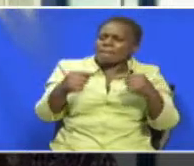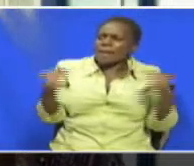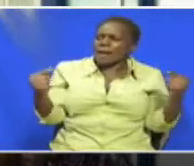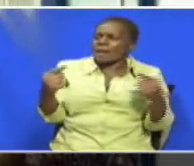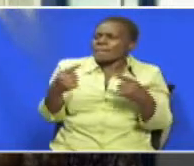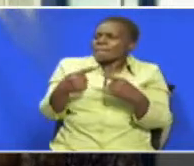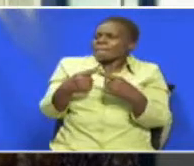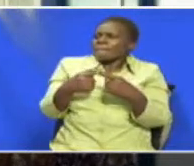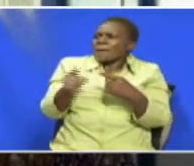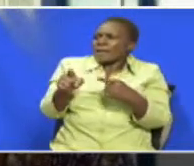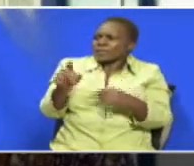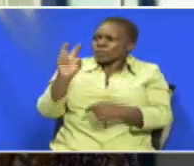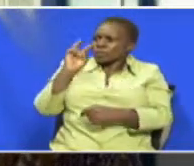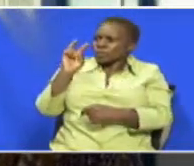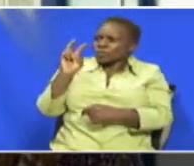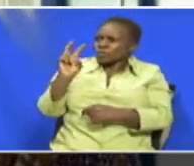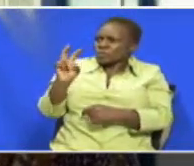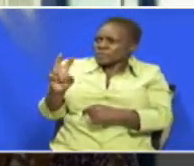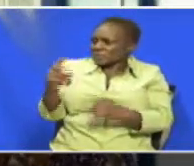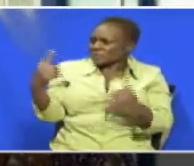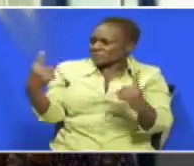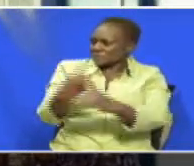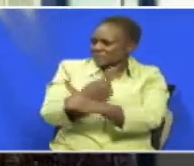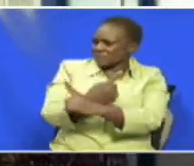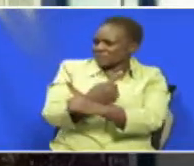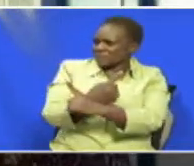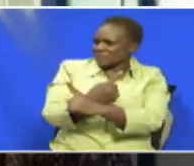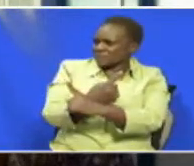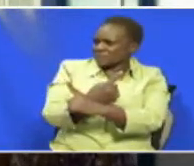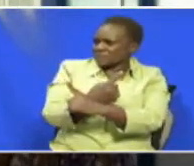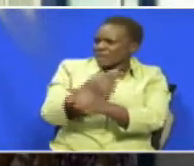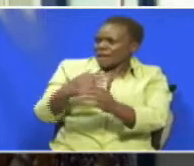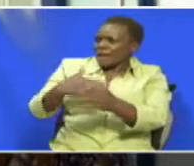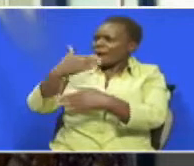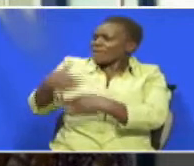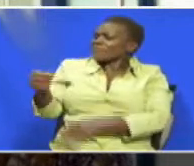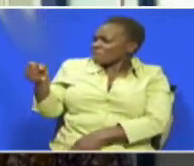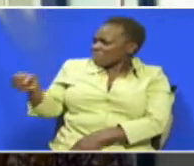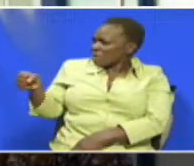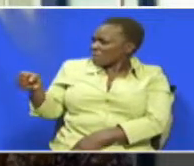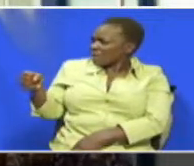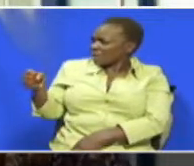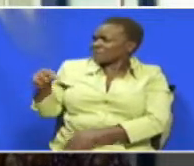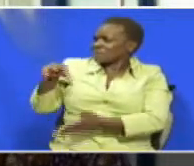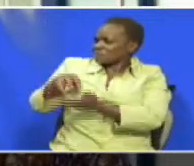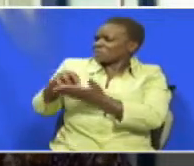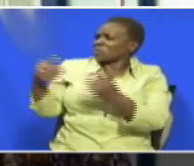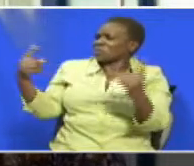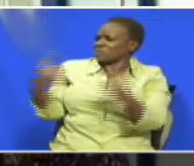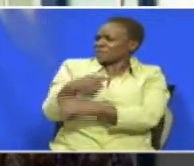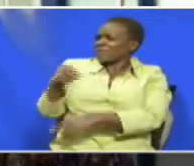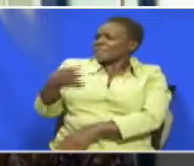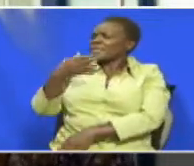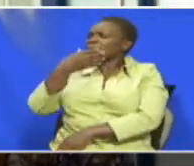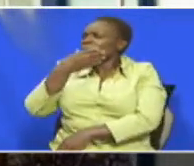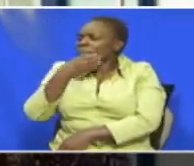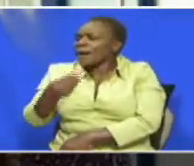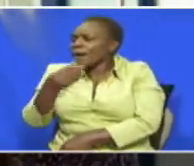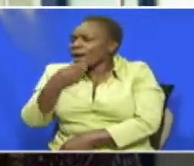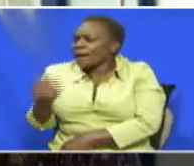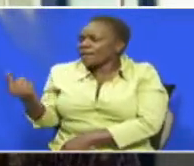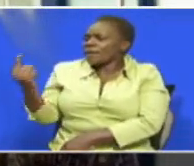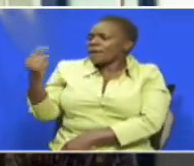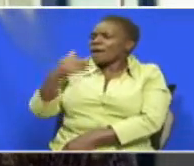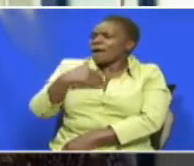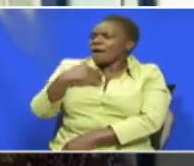I think you have seen a different Raila, especially after the handshake. This is the man who has come up with